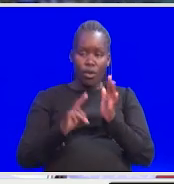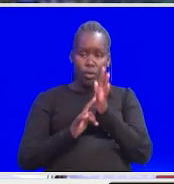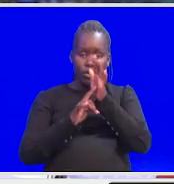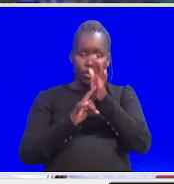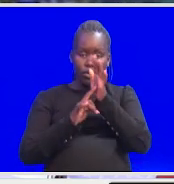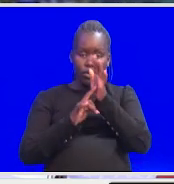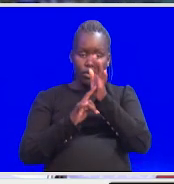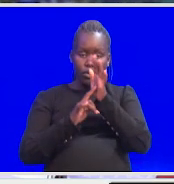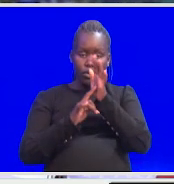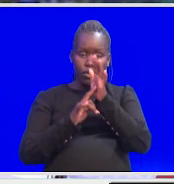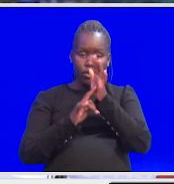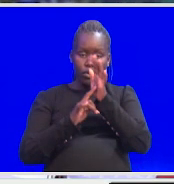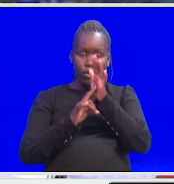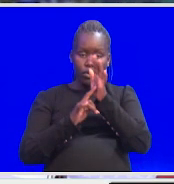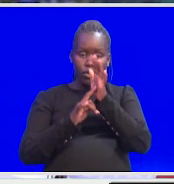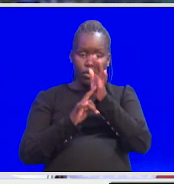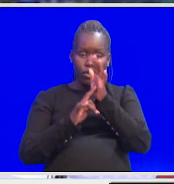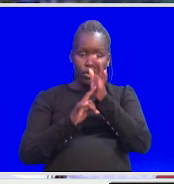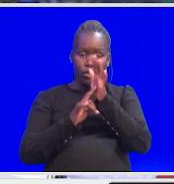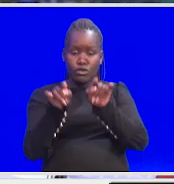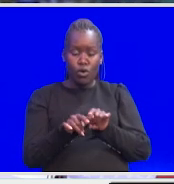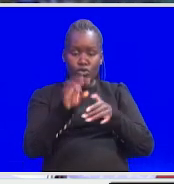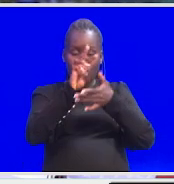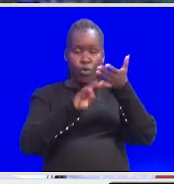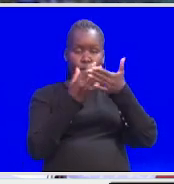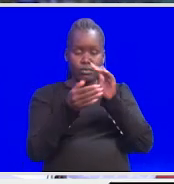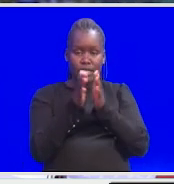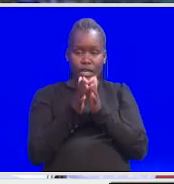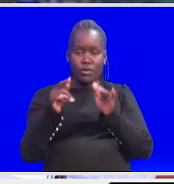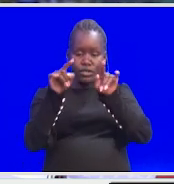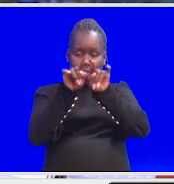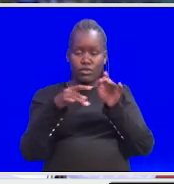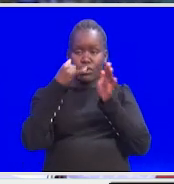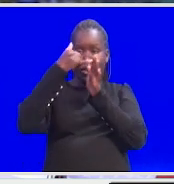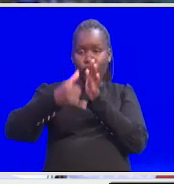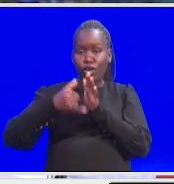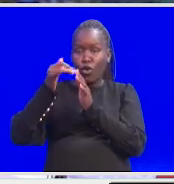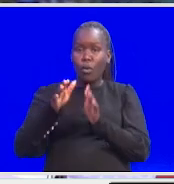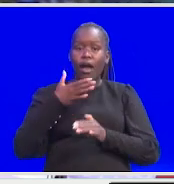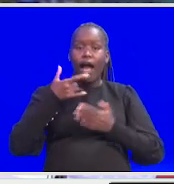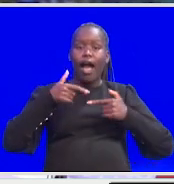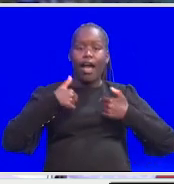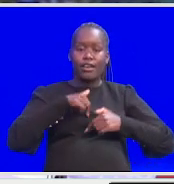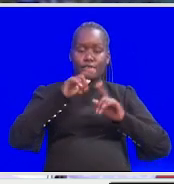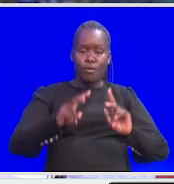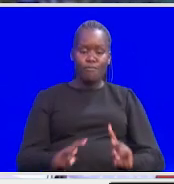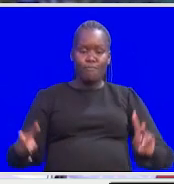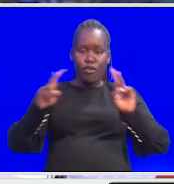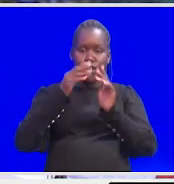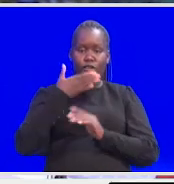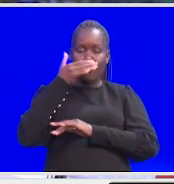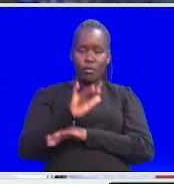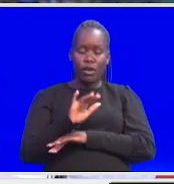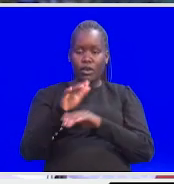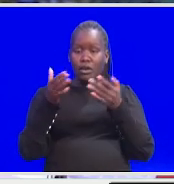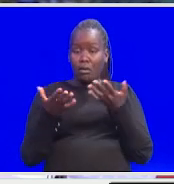Live on terrestrial platforms as well as our website and YouTube. We invite your feedback. You can find us on at TV47